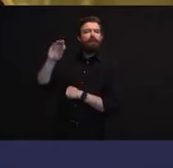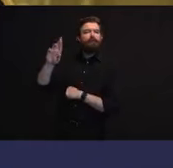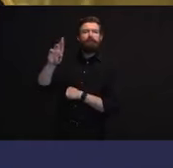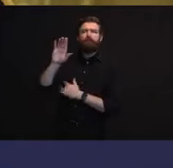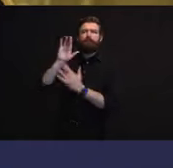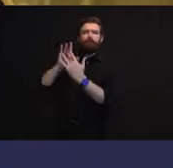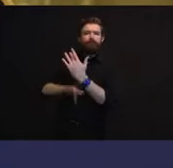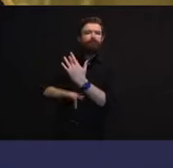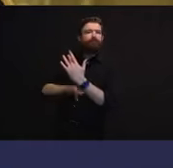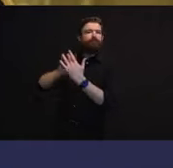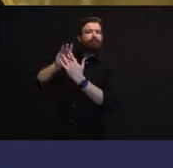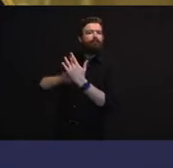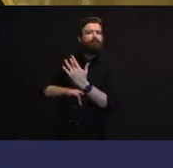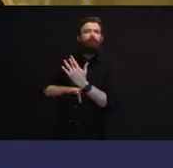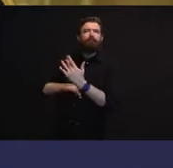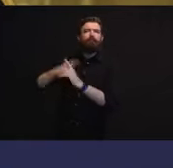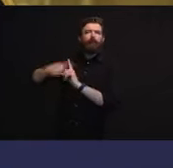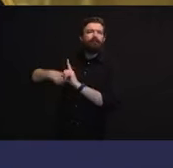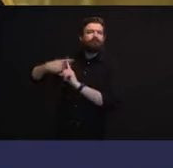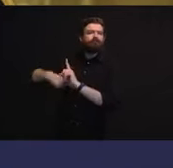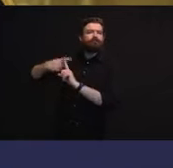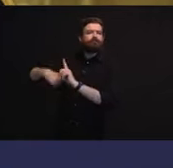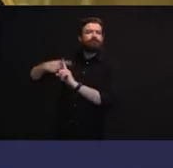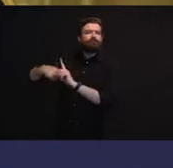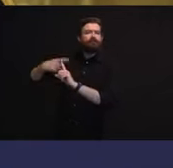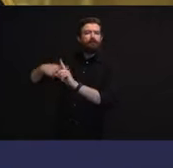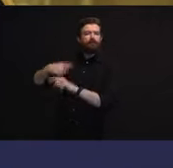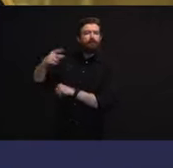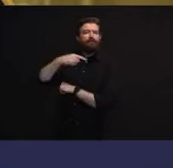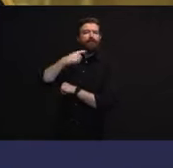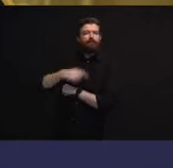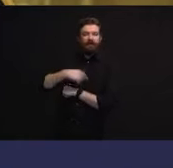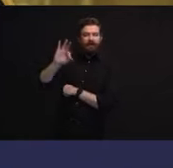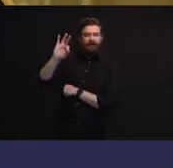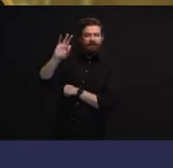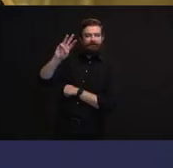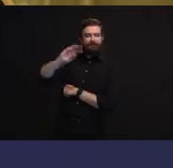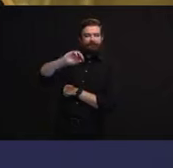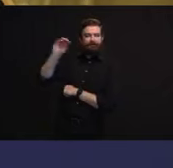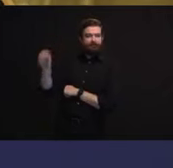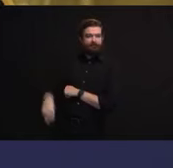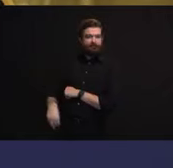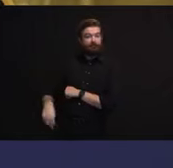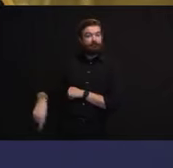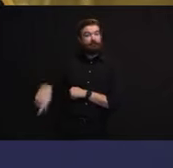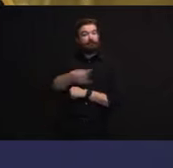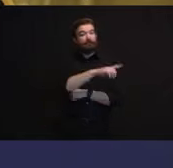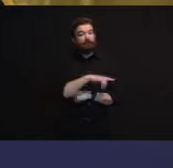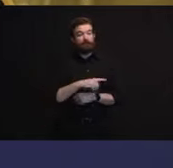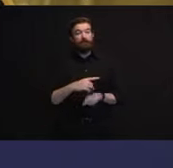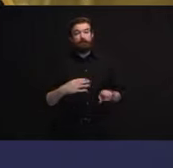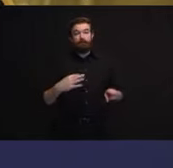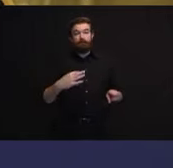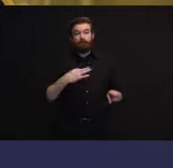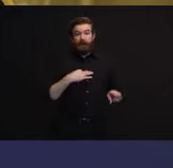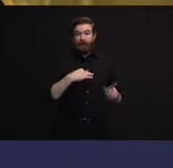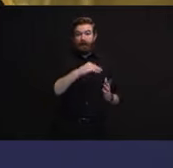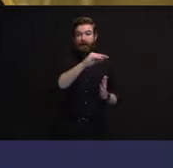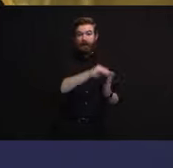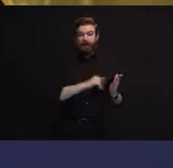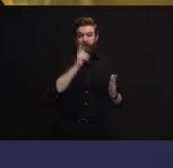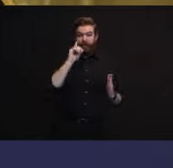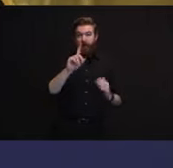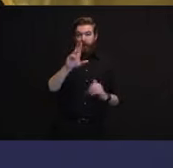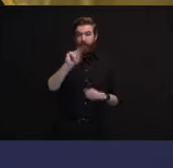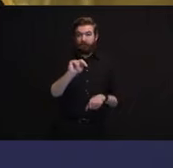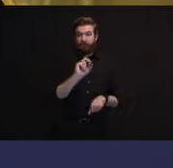point. And I know that you've said that 96% of people that filed claims, that those have been processed. But, I'm just curious of a couple of